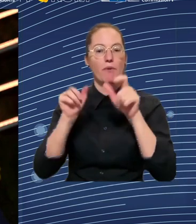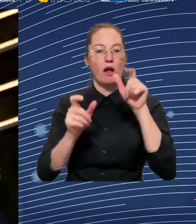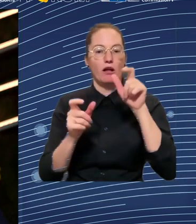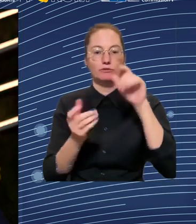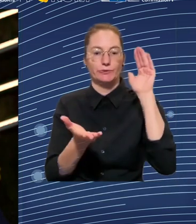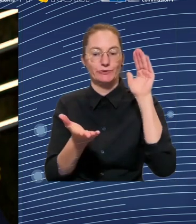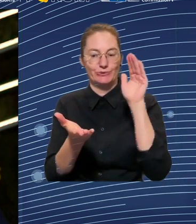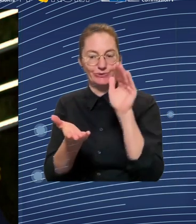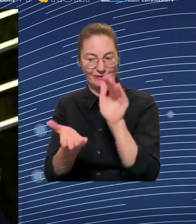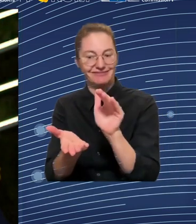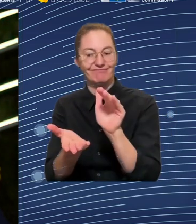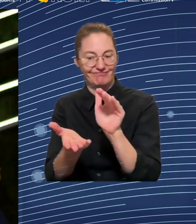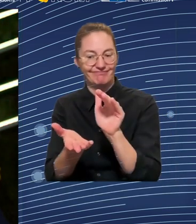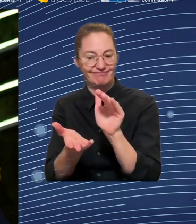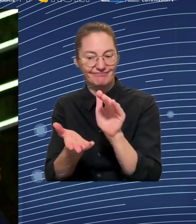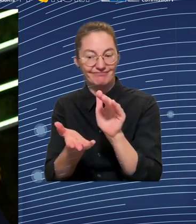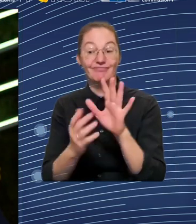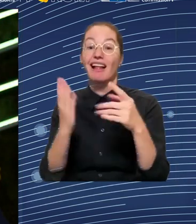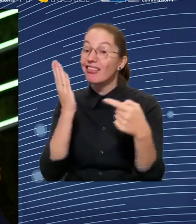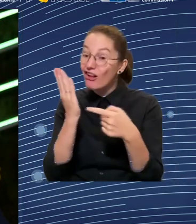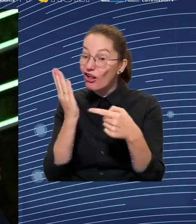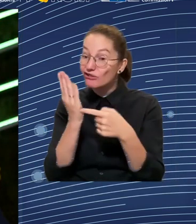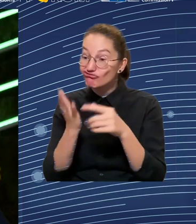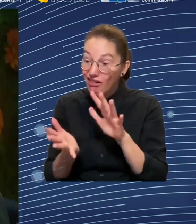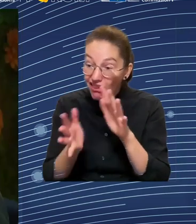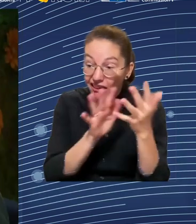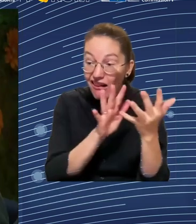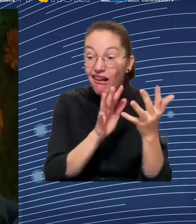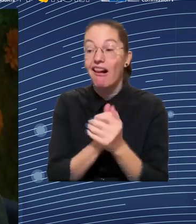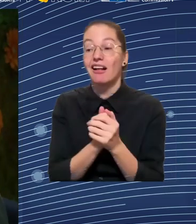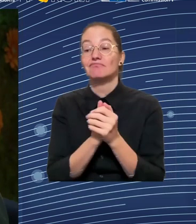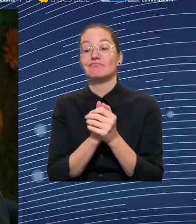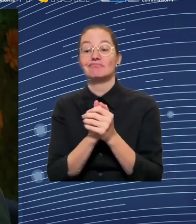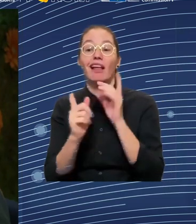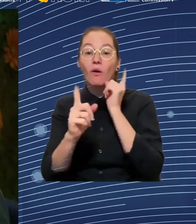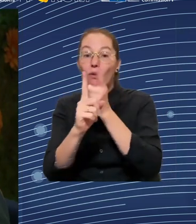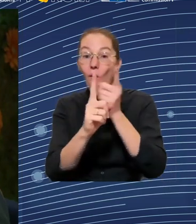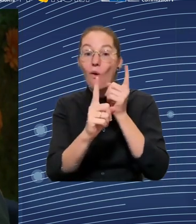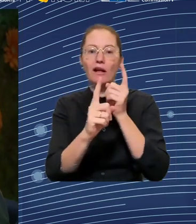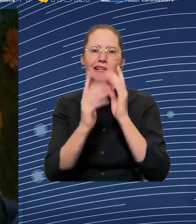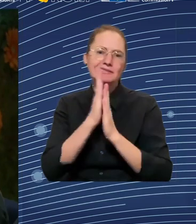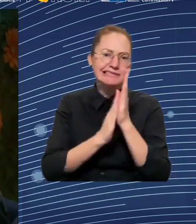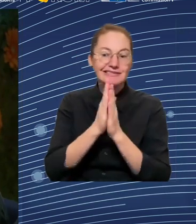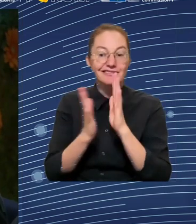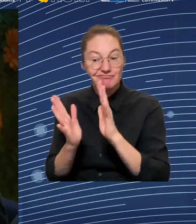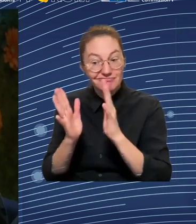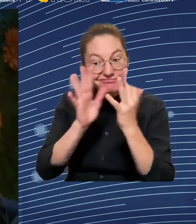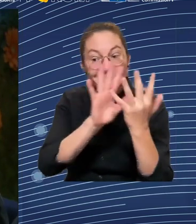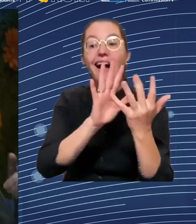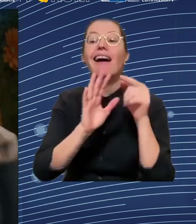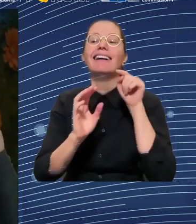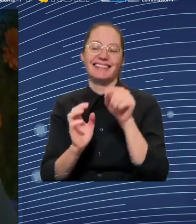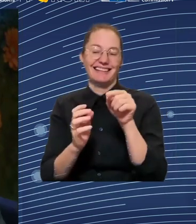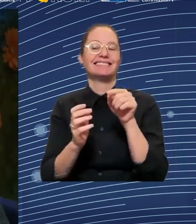to advocate for this approach. And the research we published in the spring so show that talent pools expand nearly,